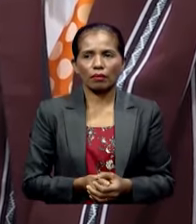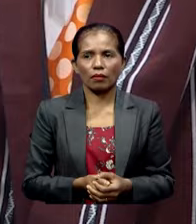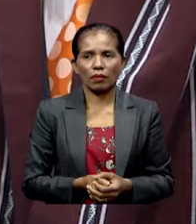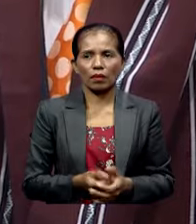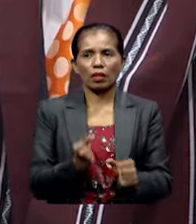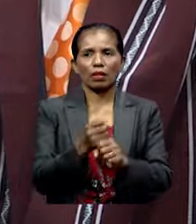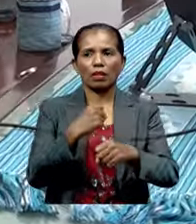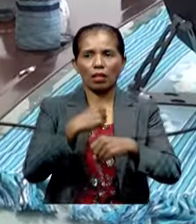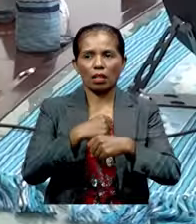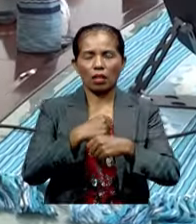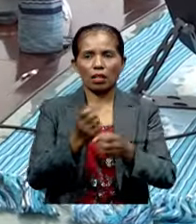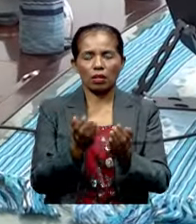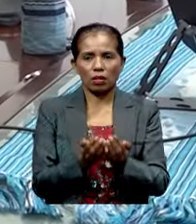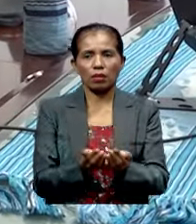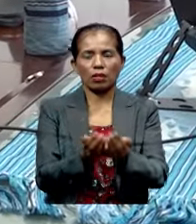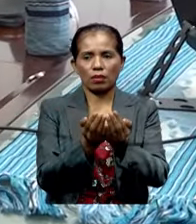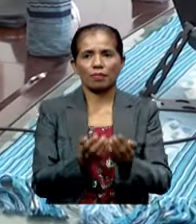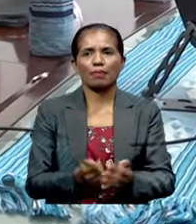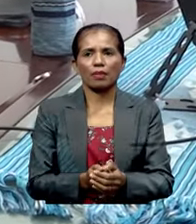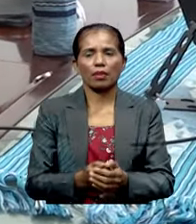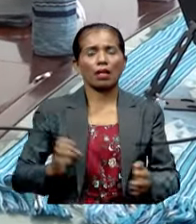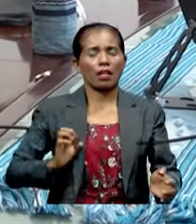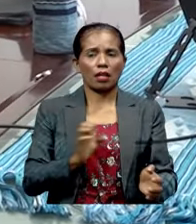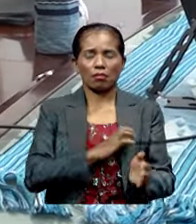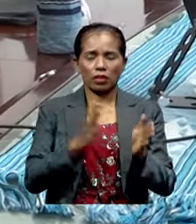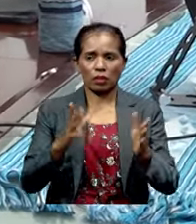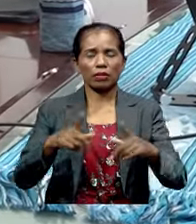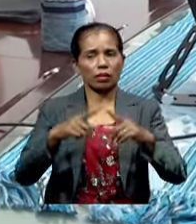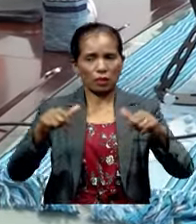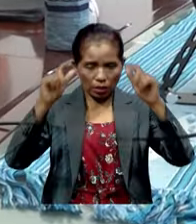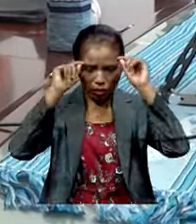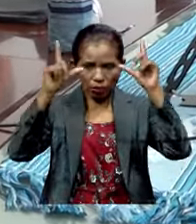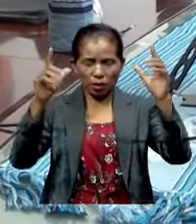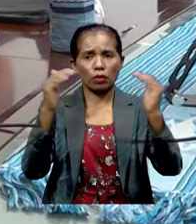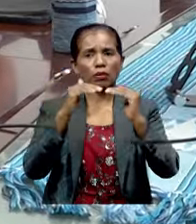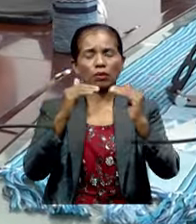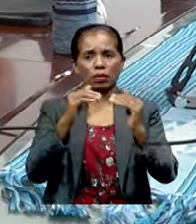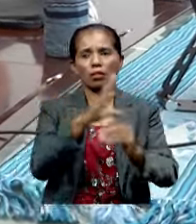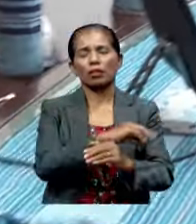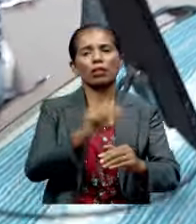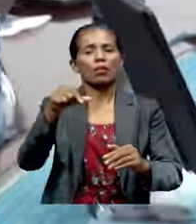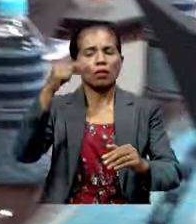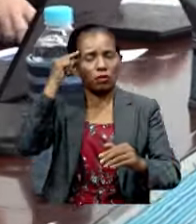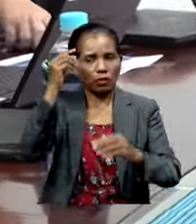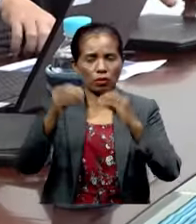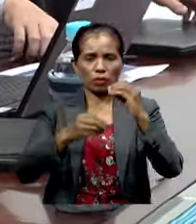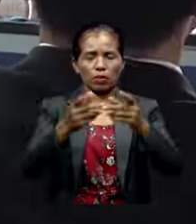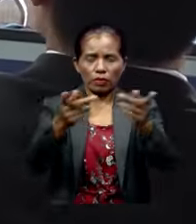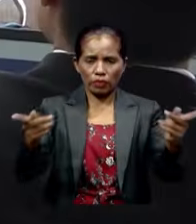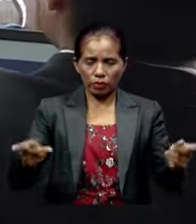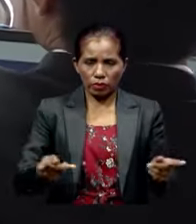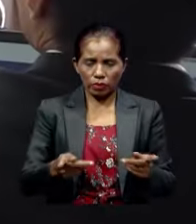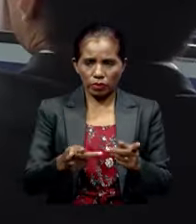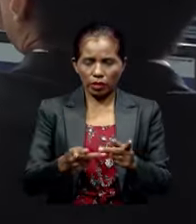Halo Ro. Embaixador do Japão e Timor-Leste atendem e a Sormutune atualiza para o governo quando vai fazer a toloque